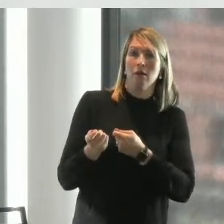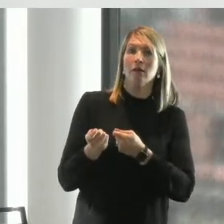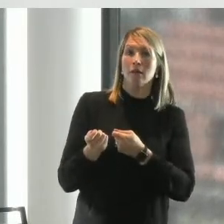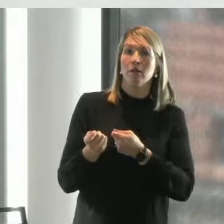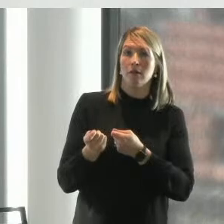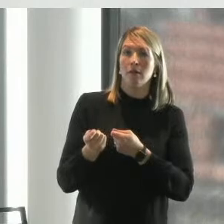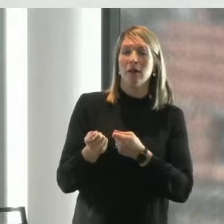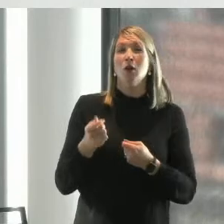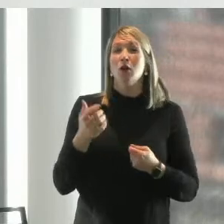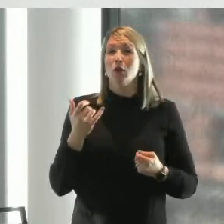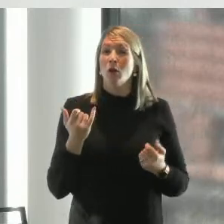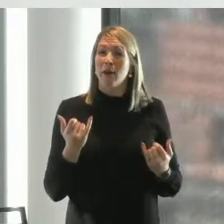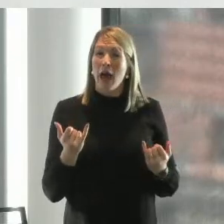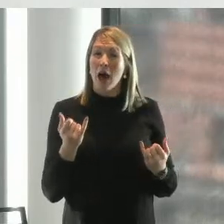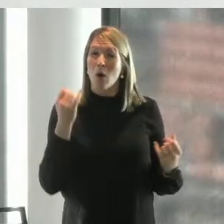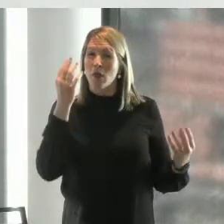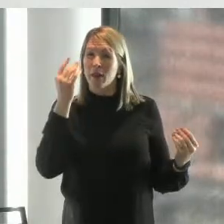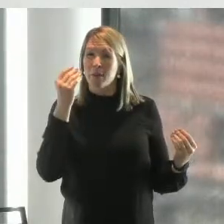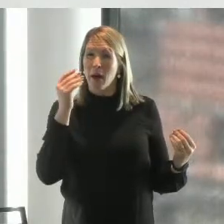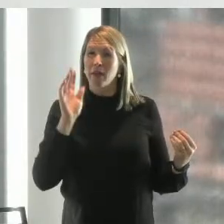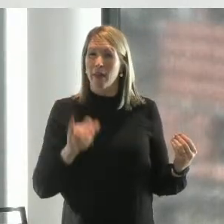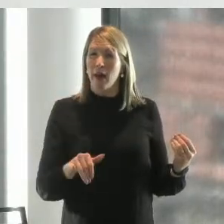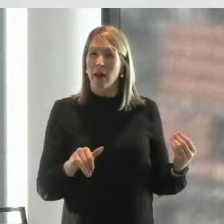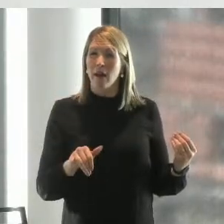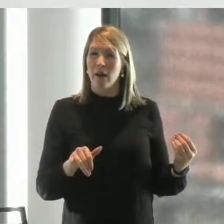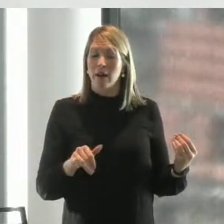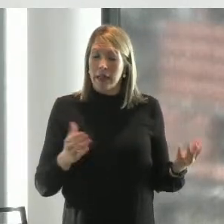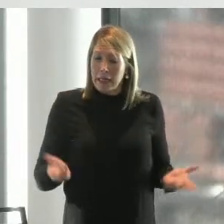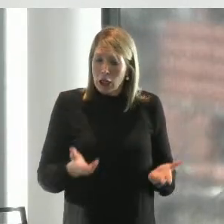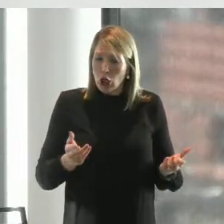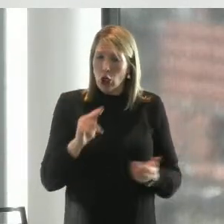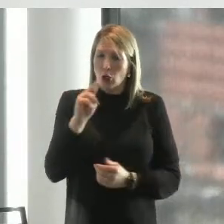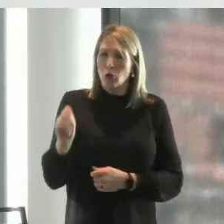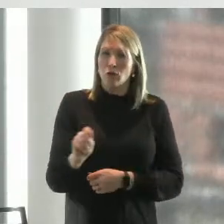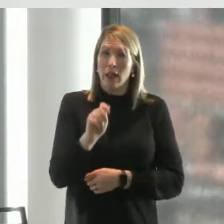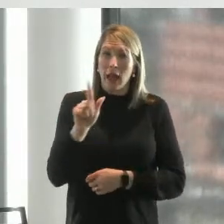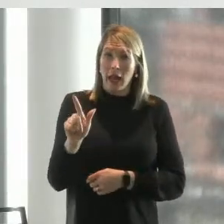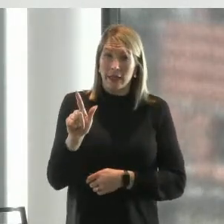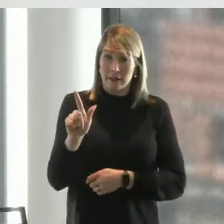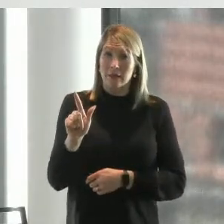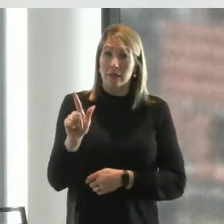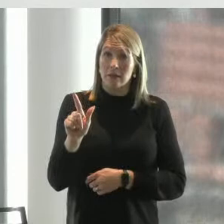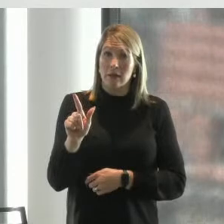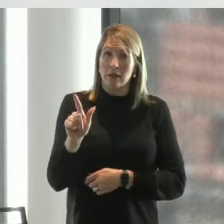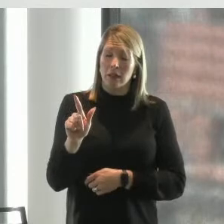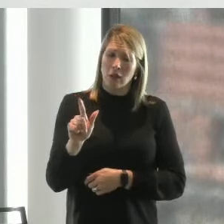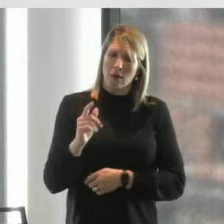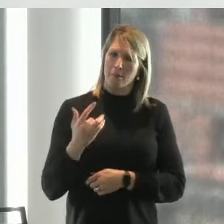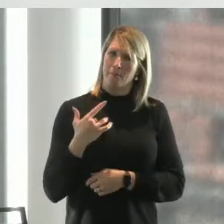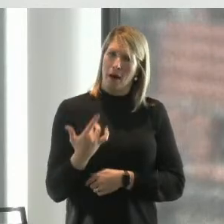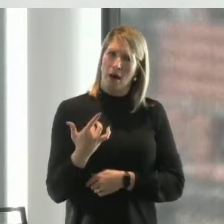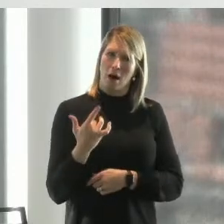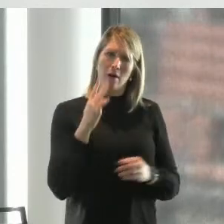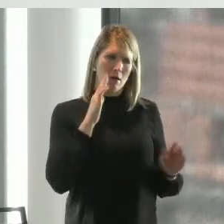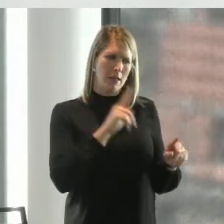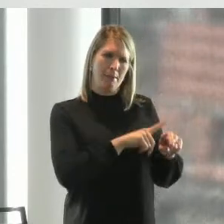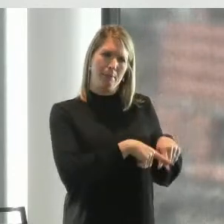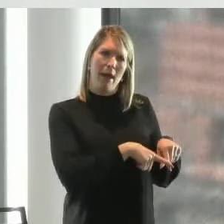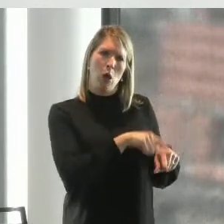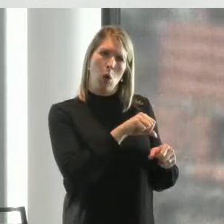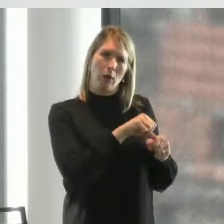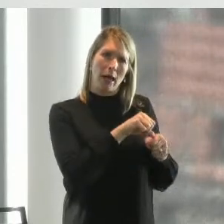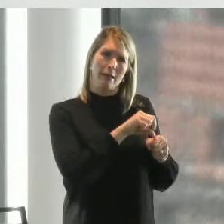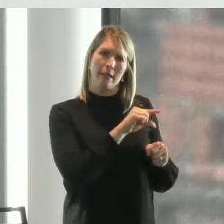a second. Here in Newfoundland and Labrador, a heavily resource-based economy, during a global pandemic and